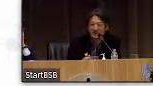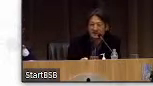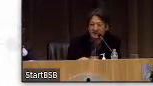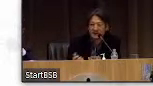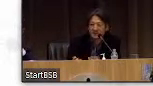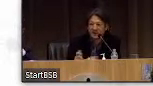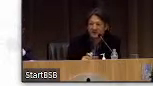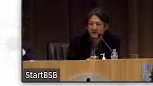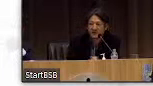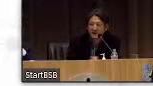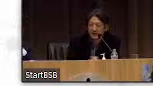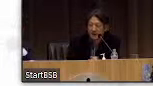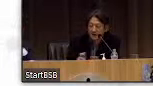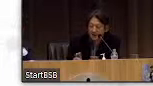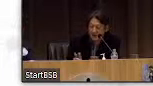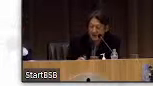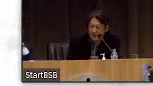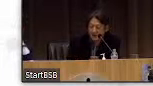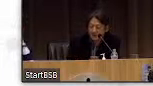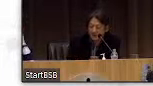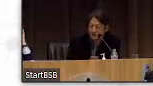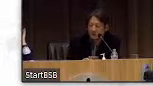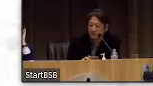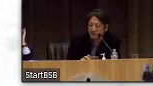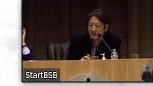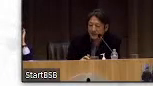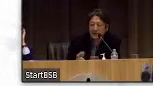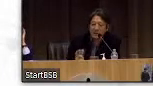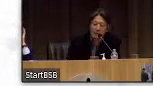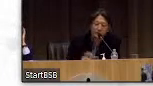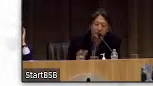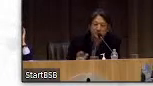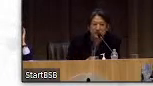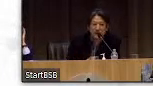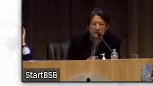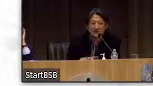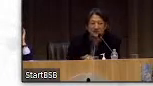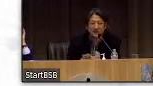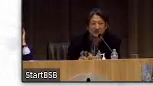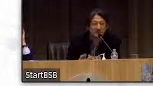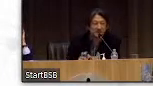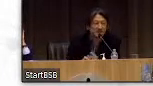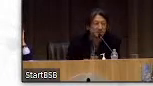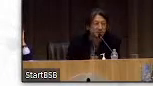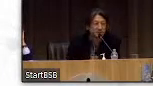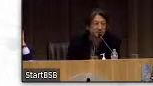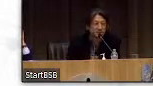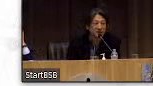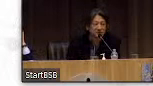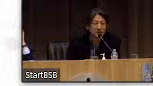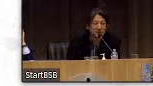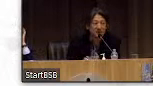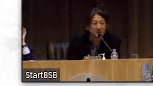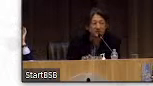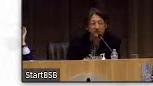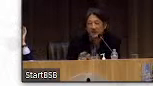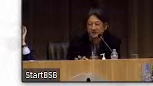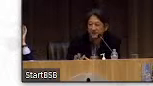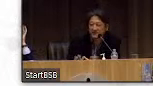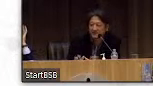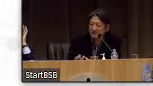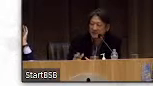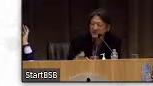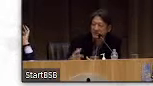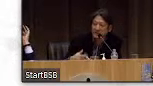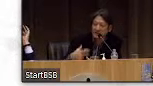the QR code for the ones that want to access. It's available. And the group of data that's specific to